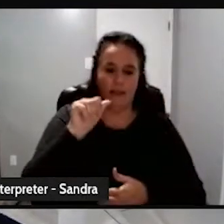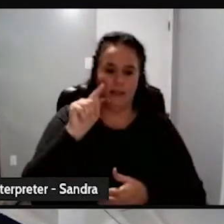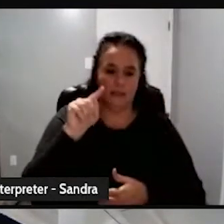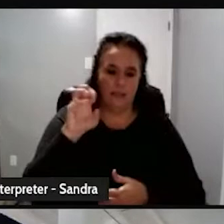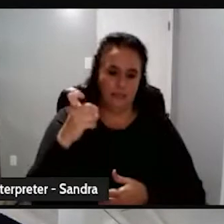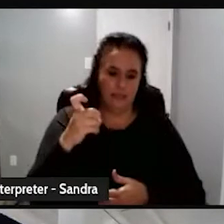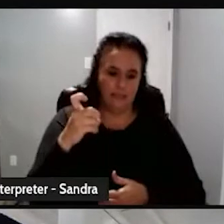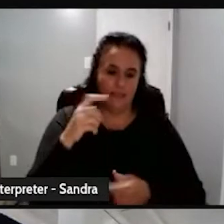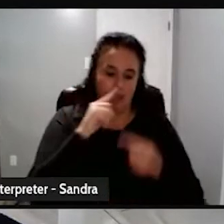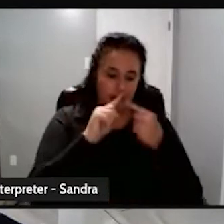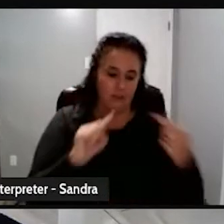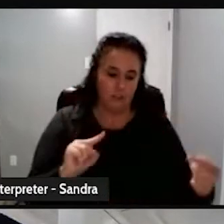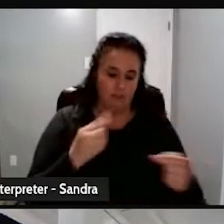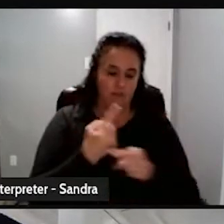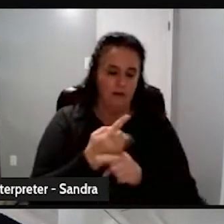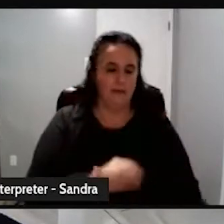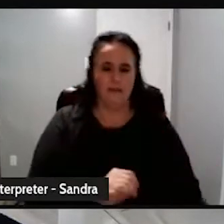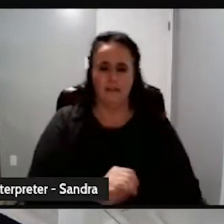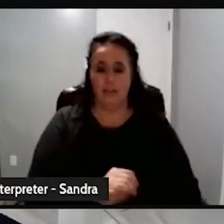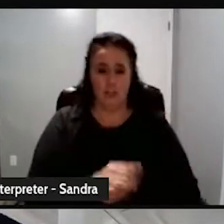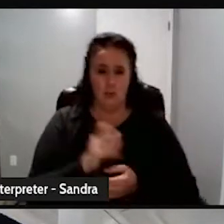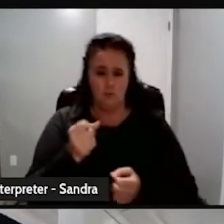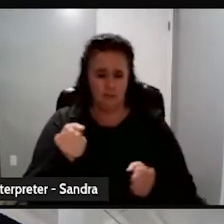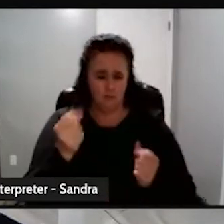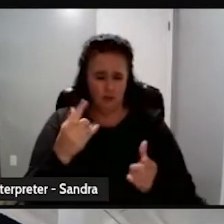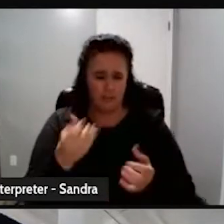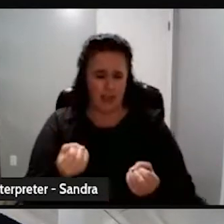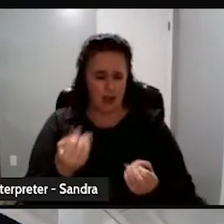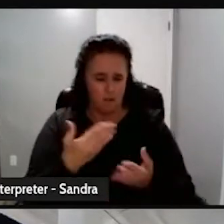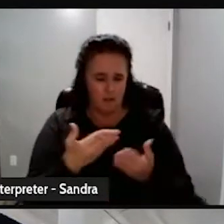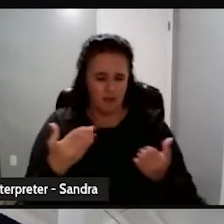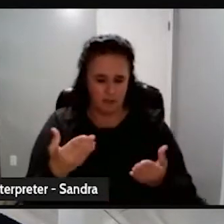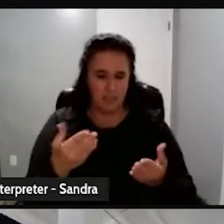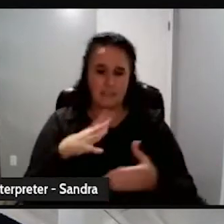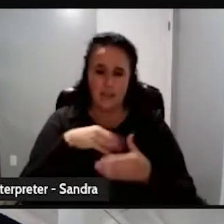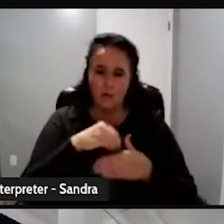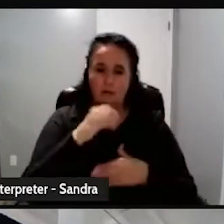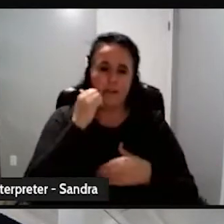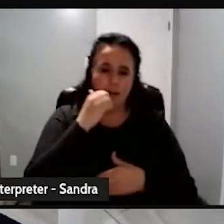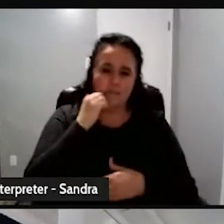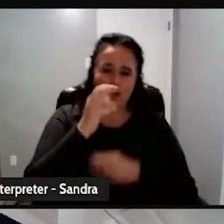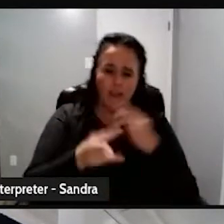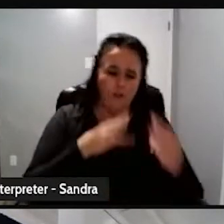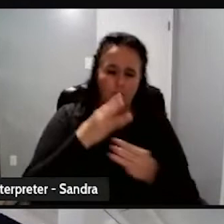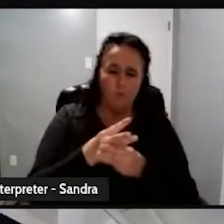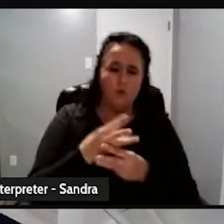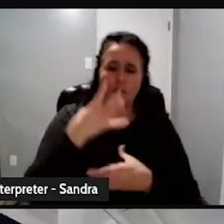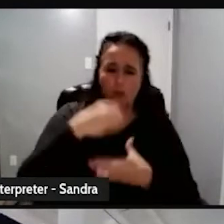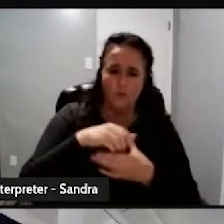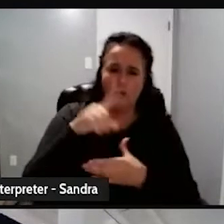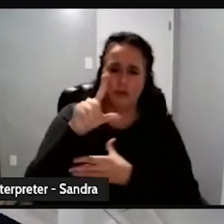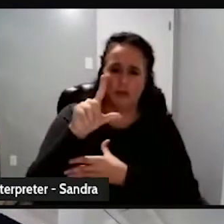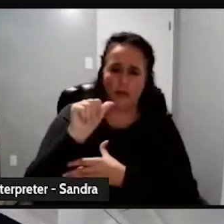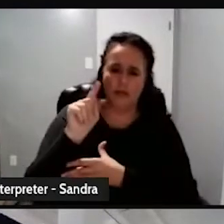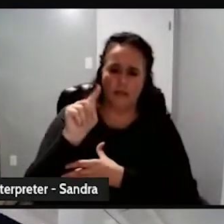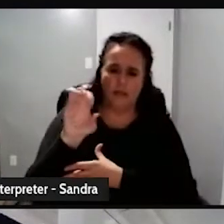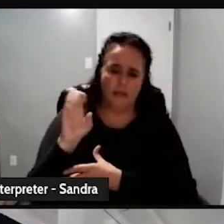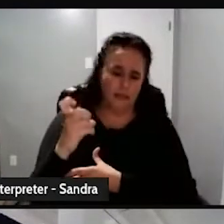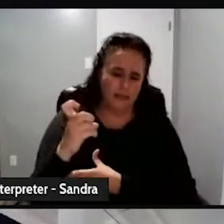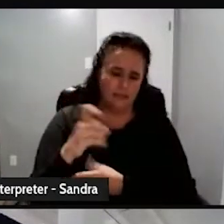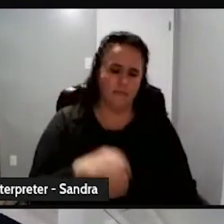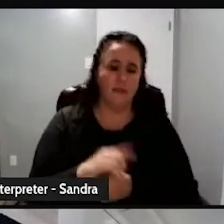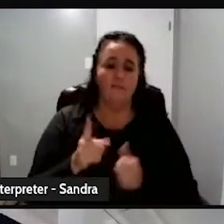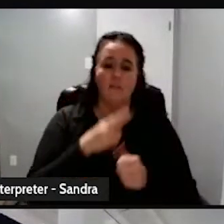surprised at how many daily objects have latex in them. And for the first time ever this year, we were